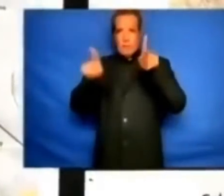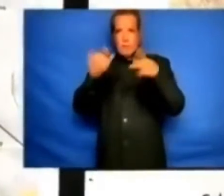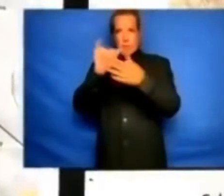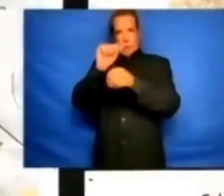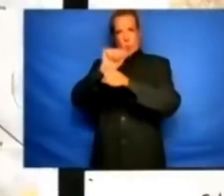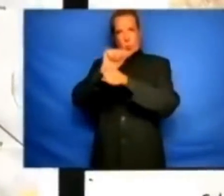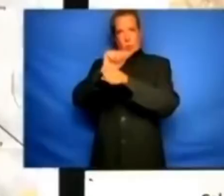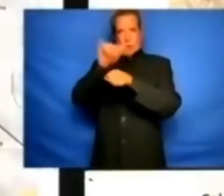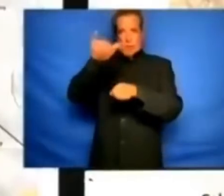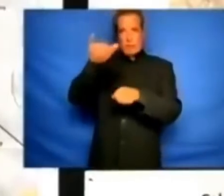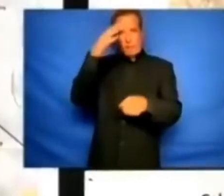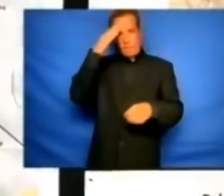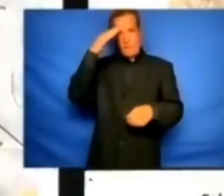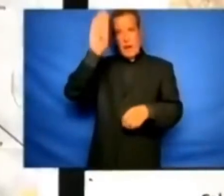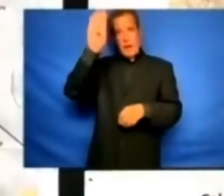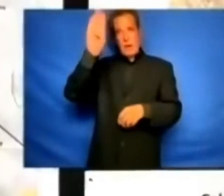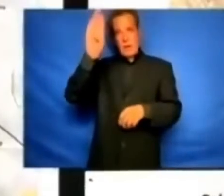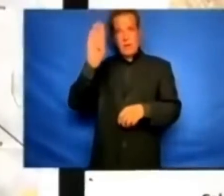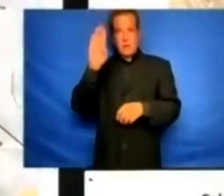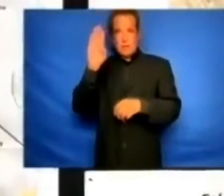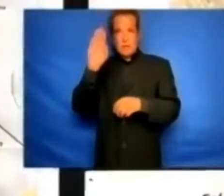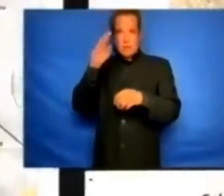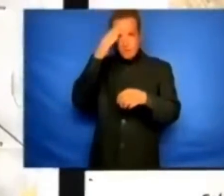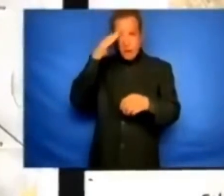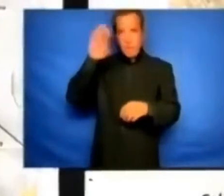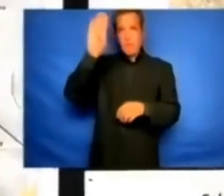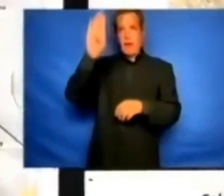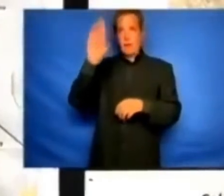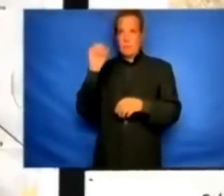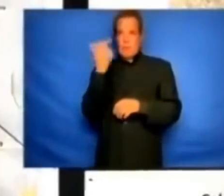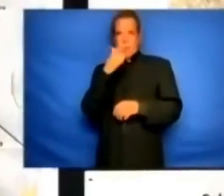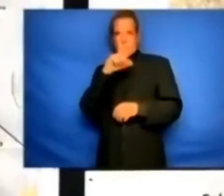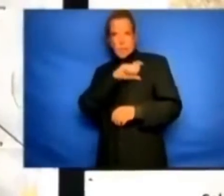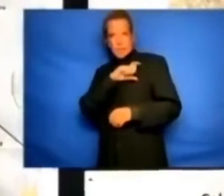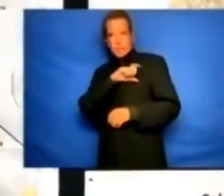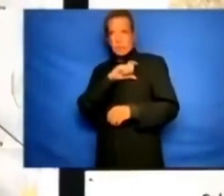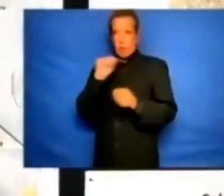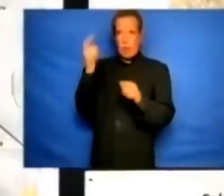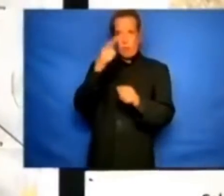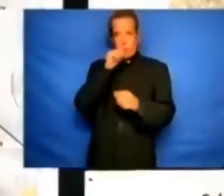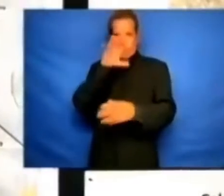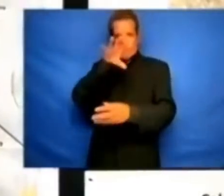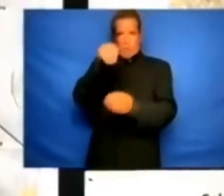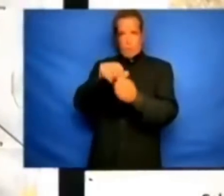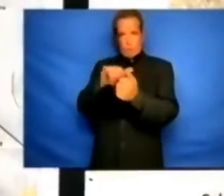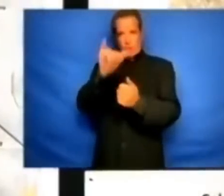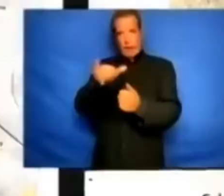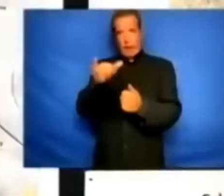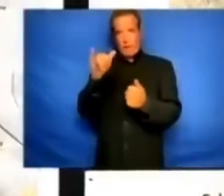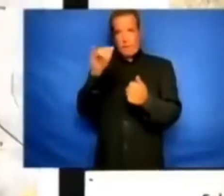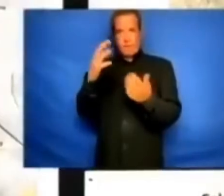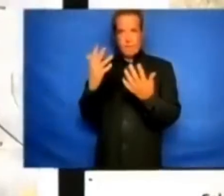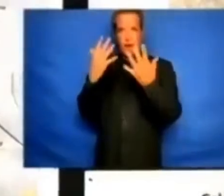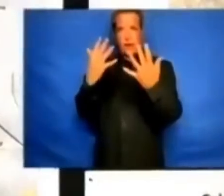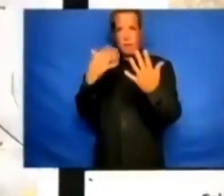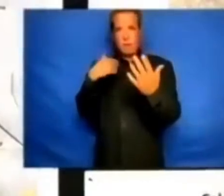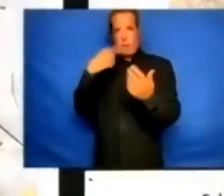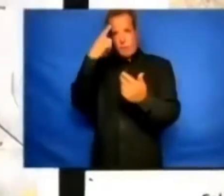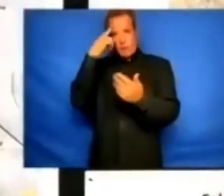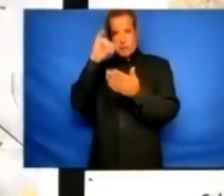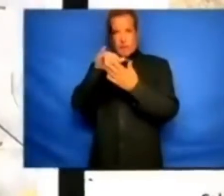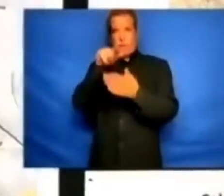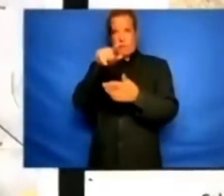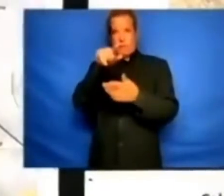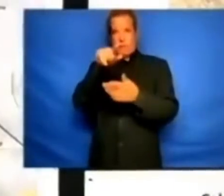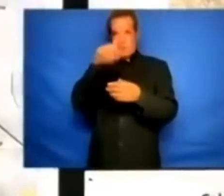our cooperators and actual firefighters and law enforcement on the ground that live here. And we think about those impacts that many of you are evacuated. Well, guess